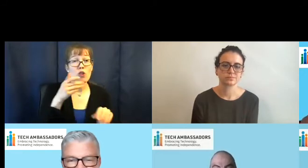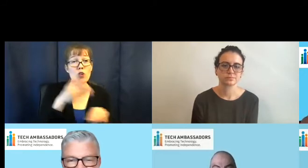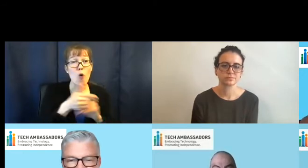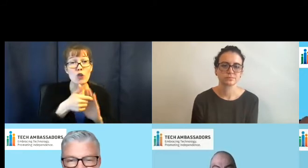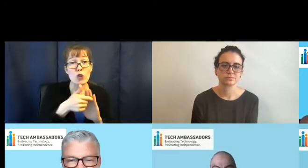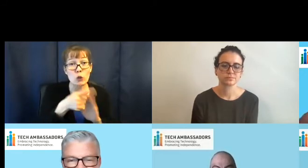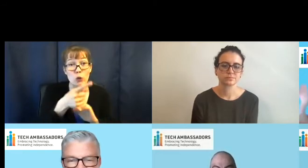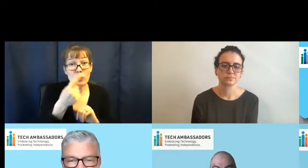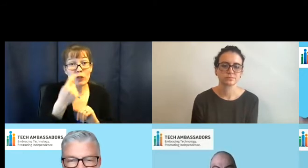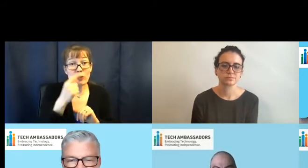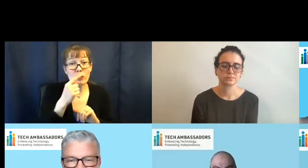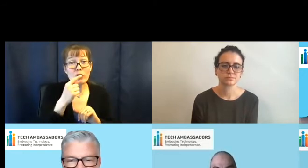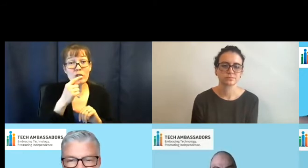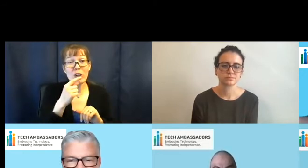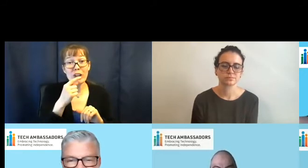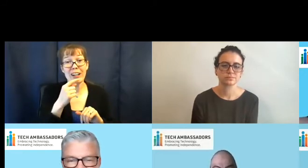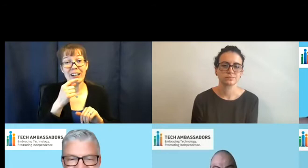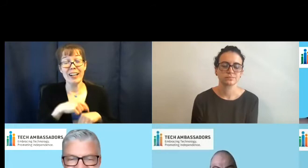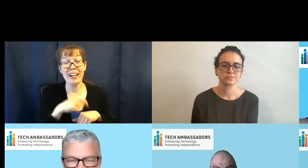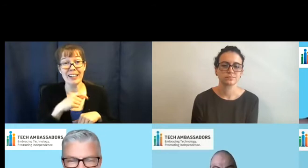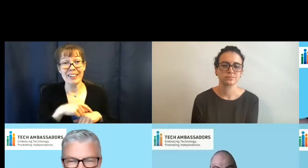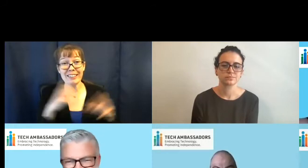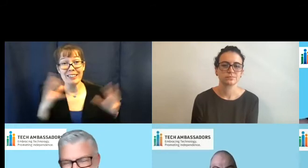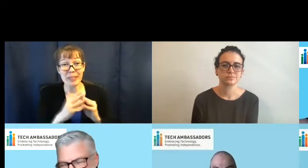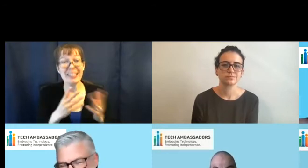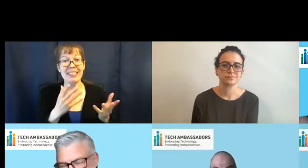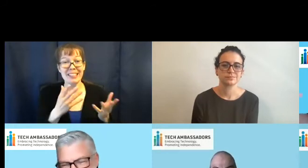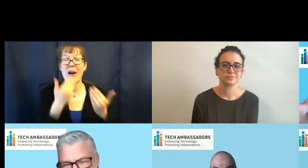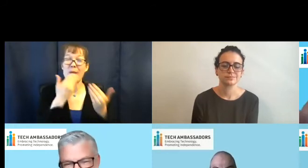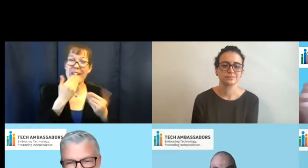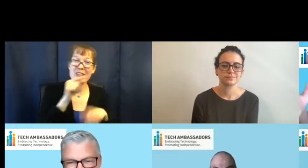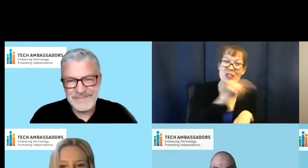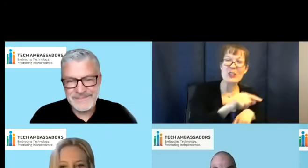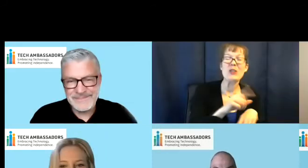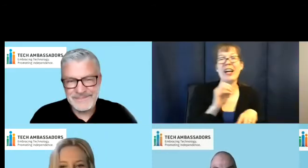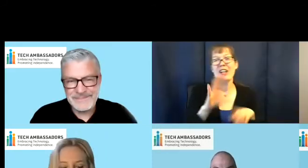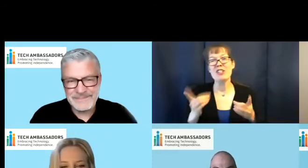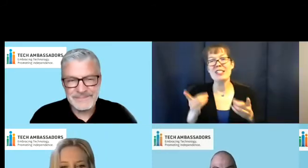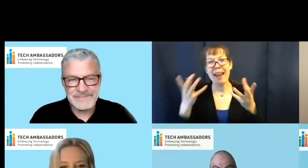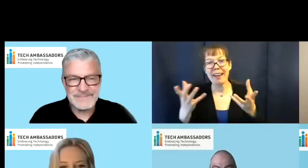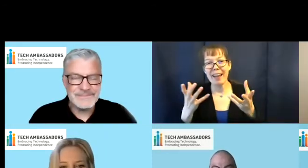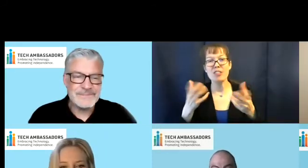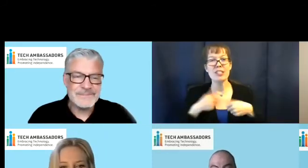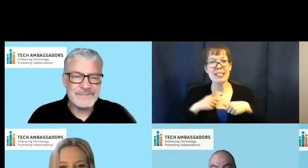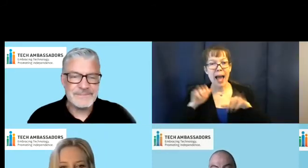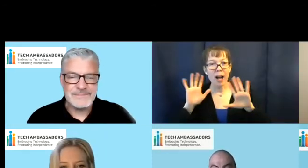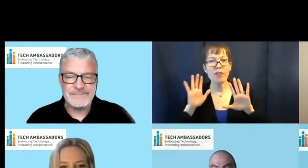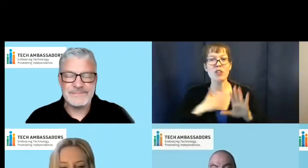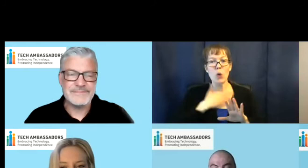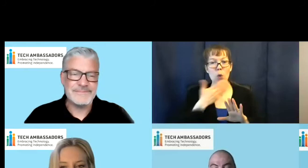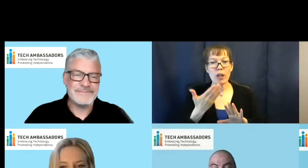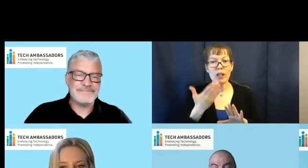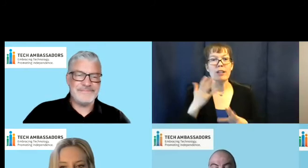a champagne shower. I'm so grateful to you and all of your dedication and sacrifice and your willingness to